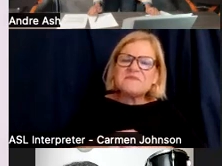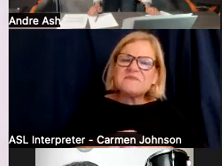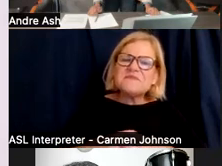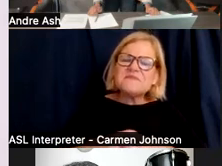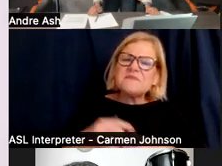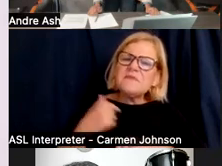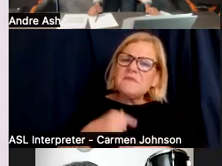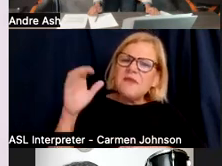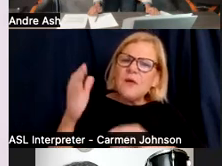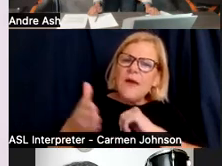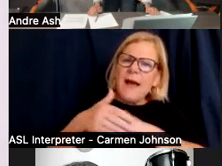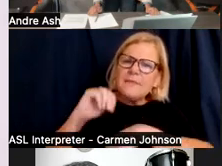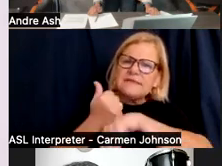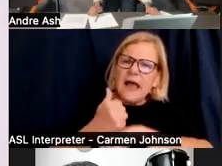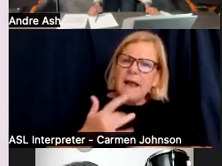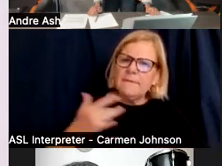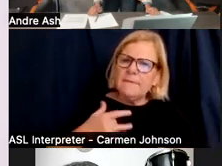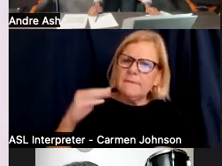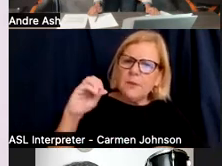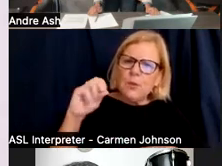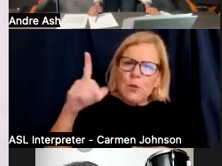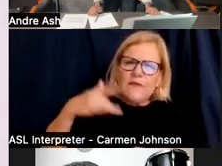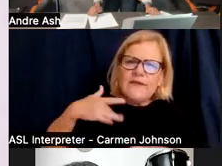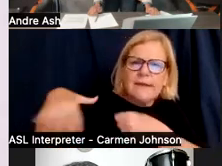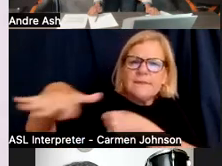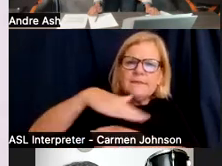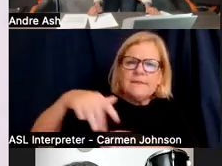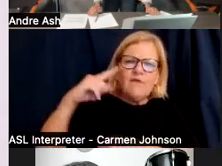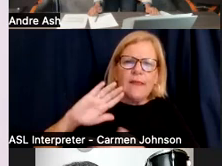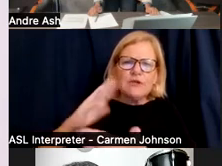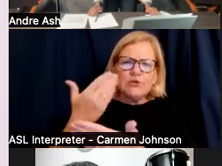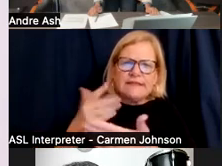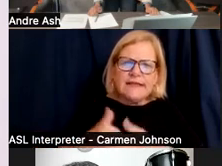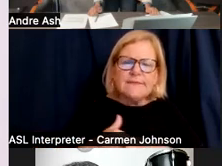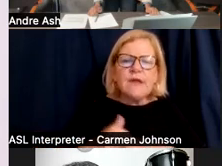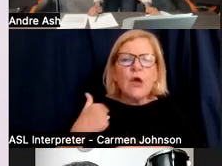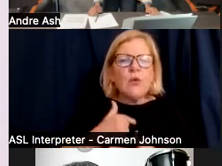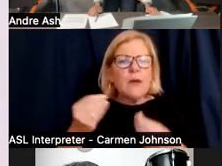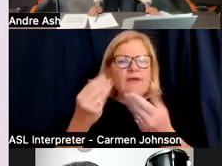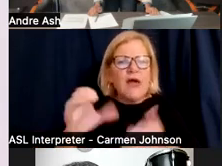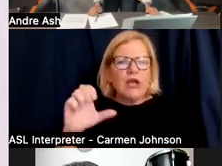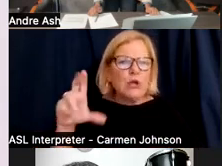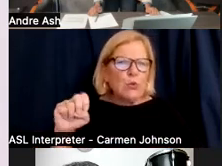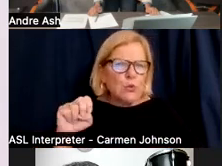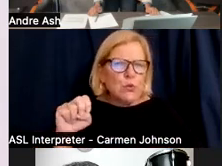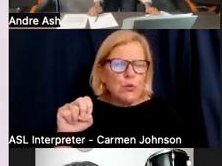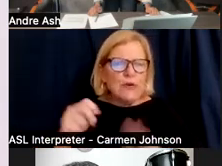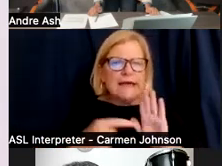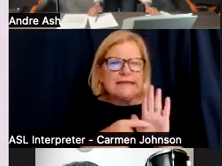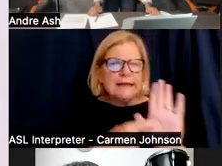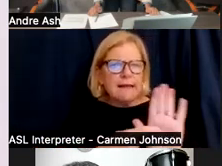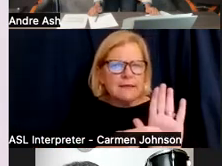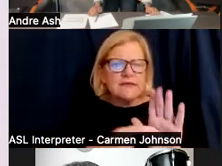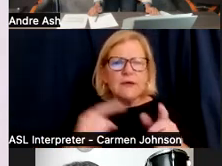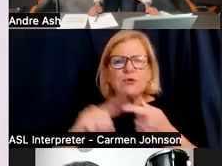we help set the mood and atmosphere for the music, and we provide cues and signals to